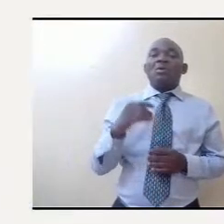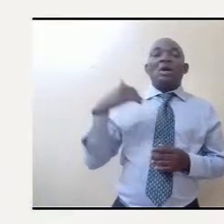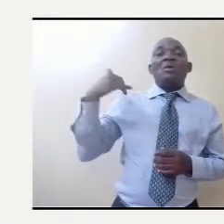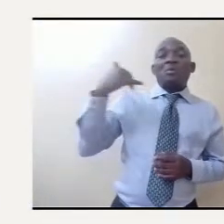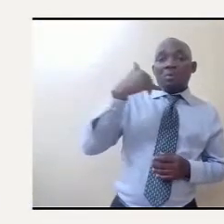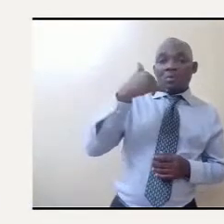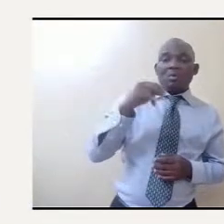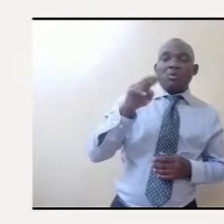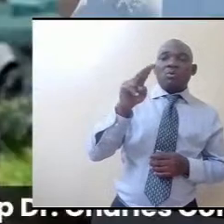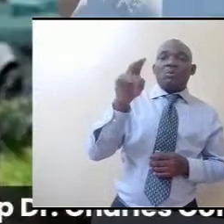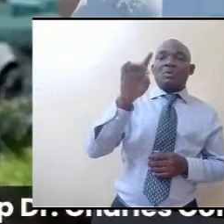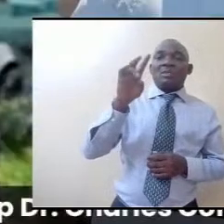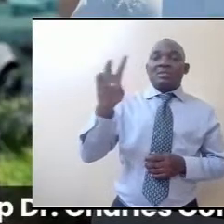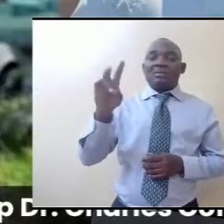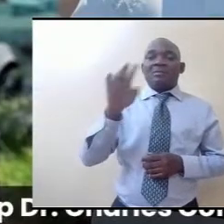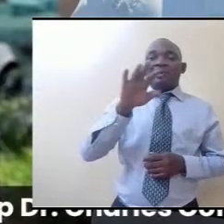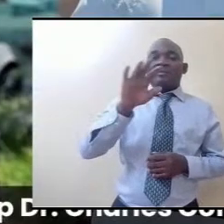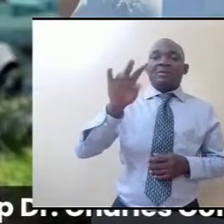+233 596 313 338 or